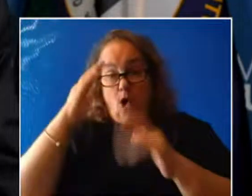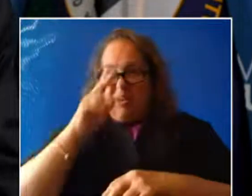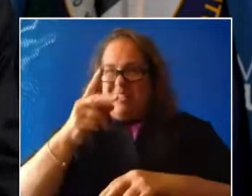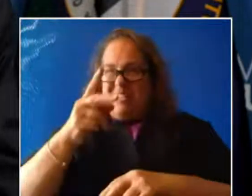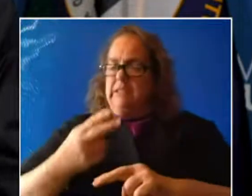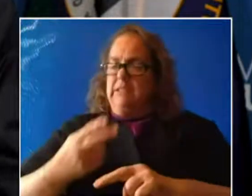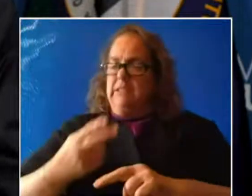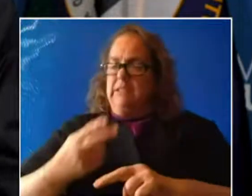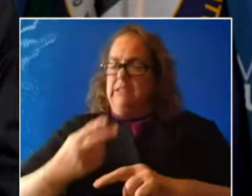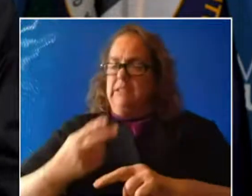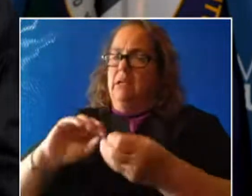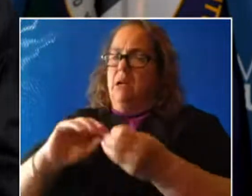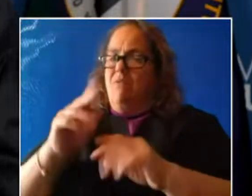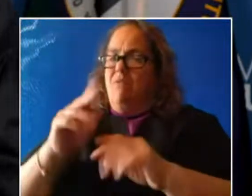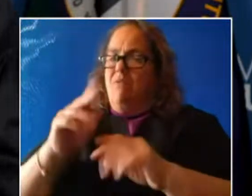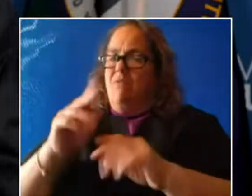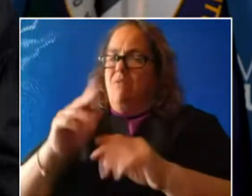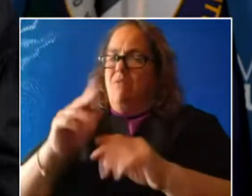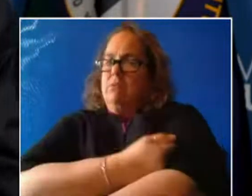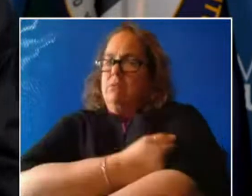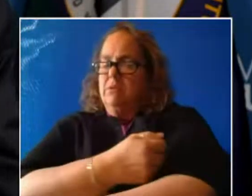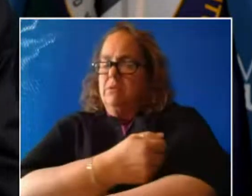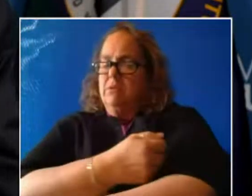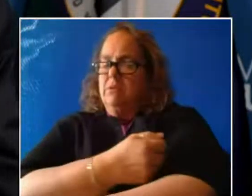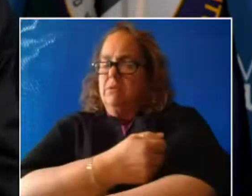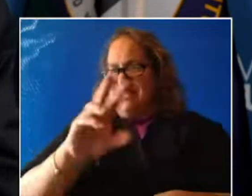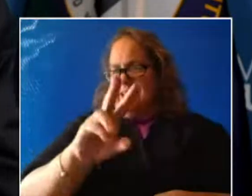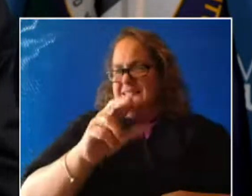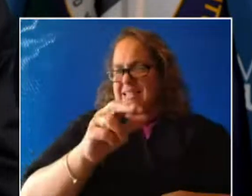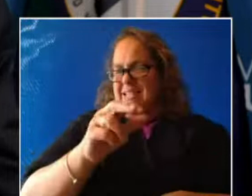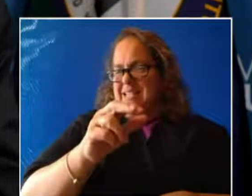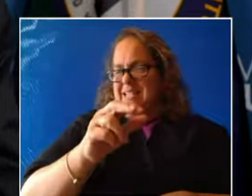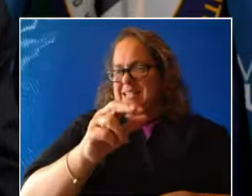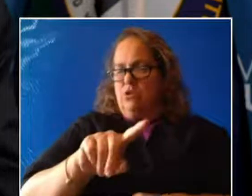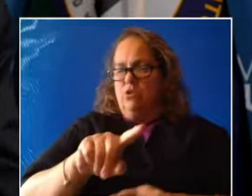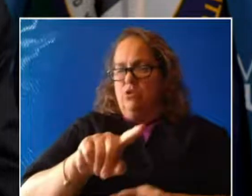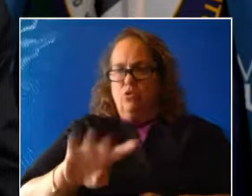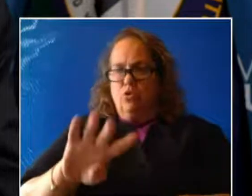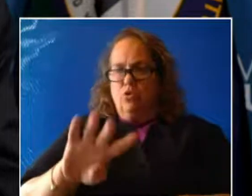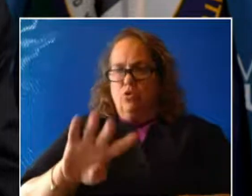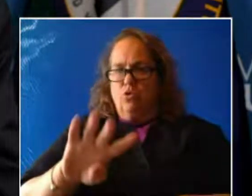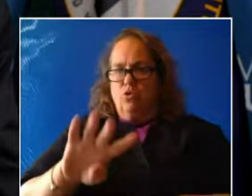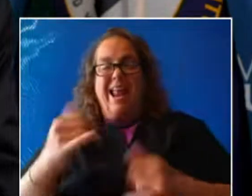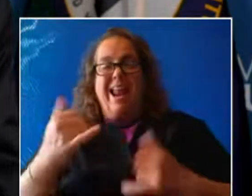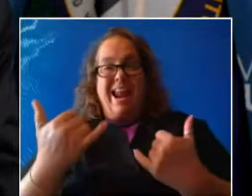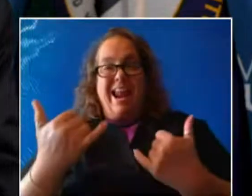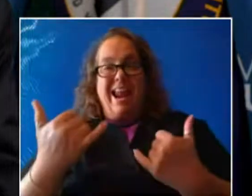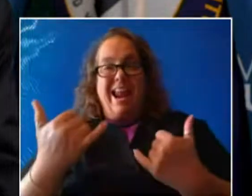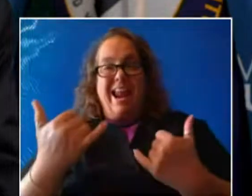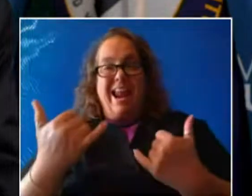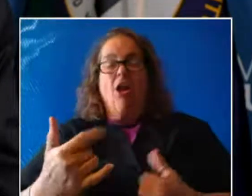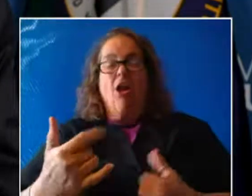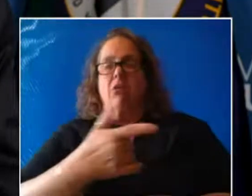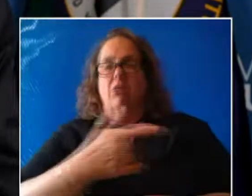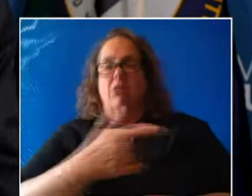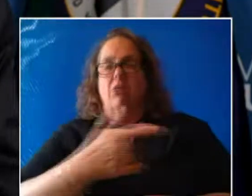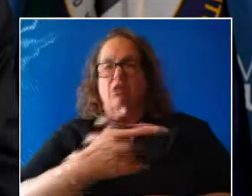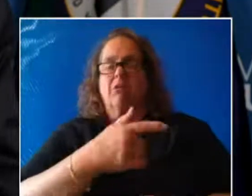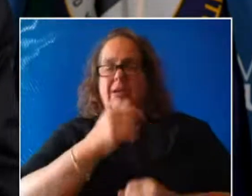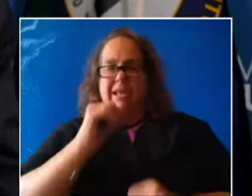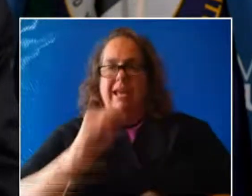people, say 16 to 49, that are now eligible that haven't gotten vaccinated. With that group alone, we could